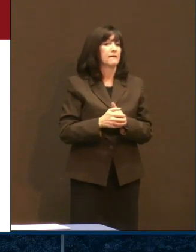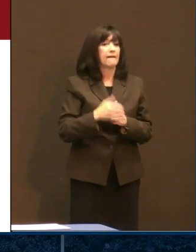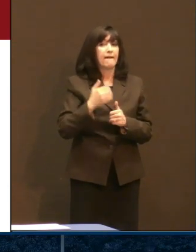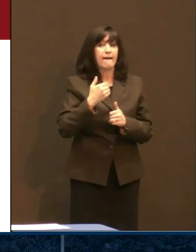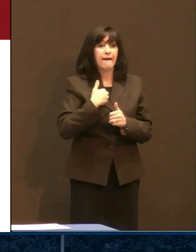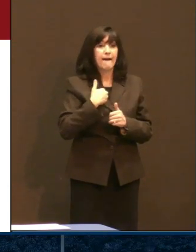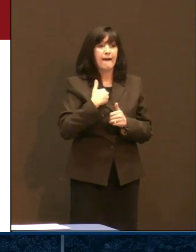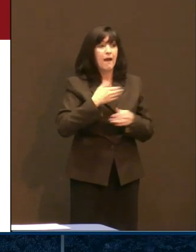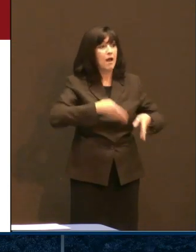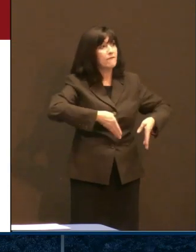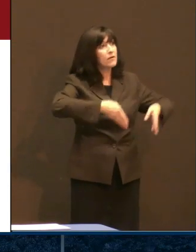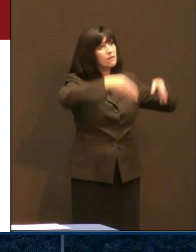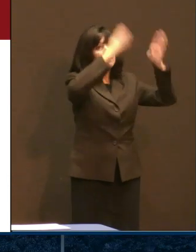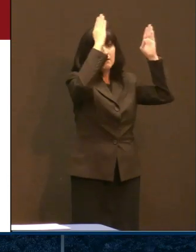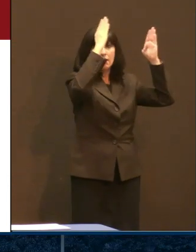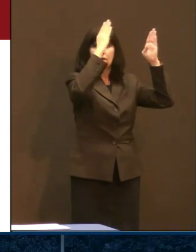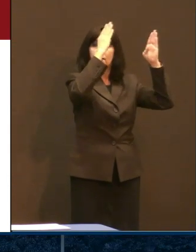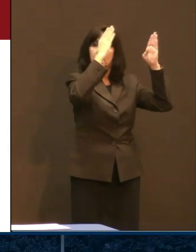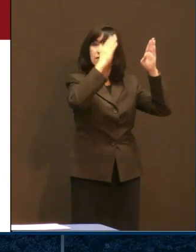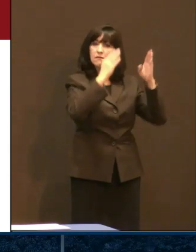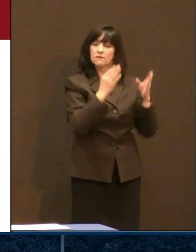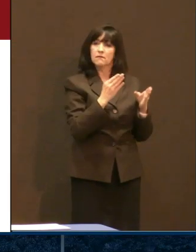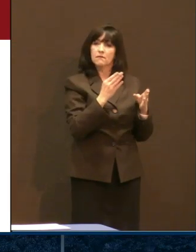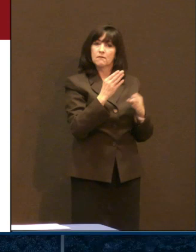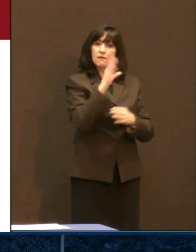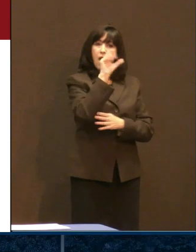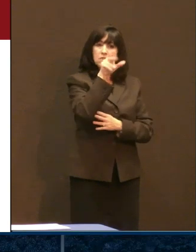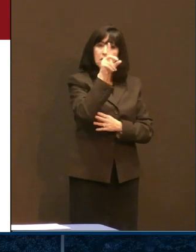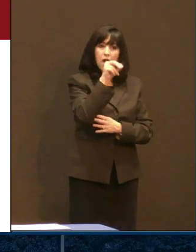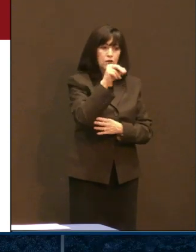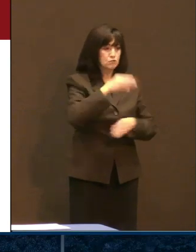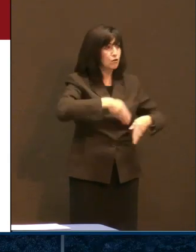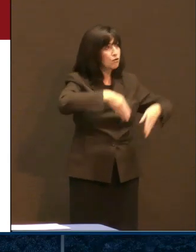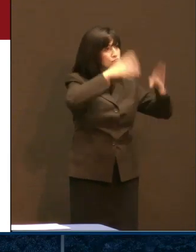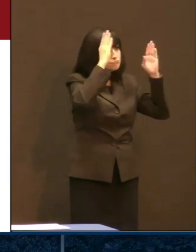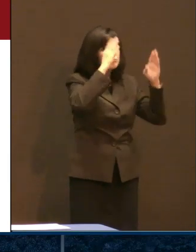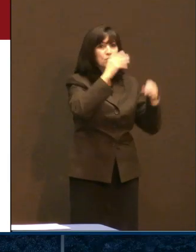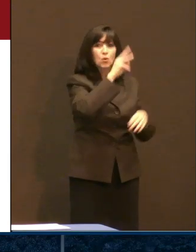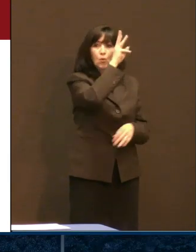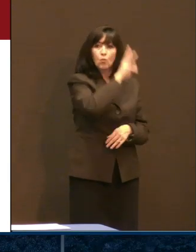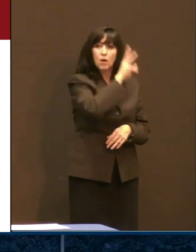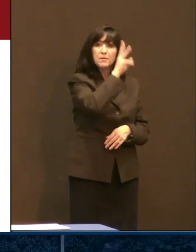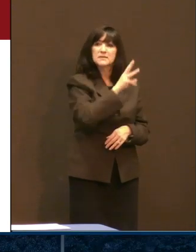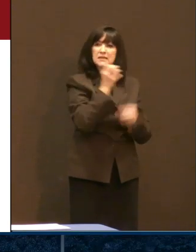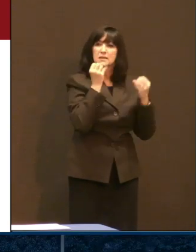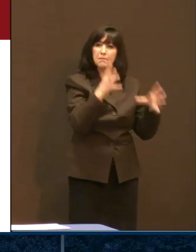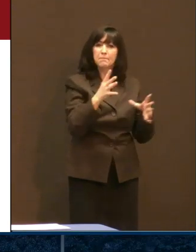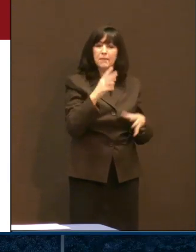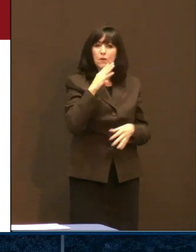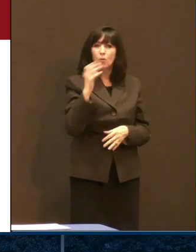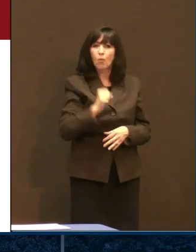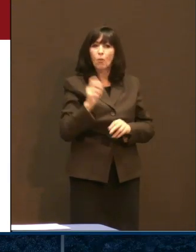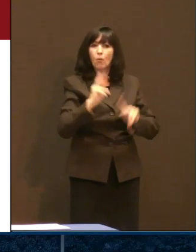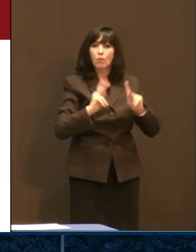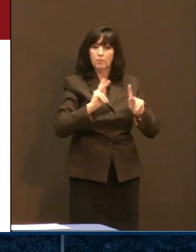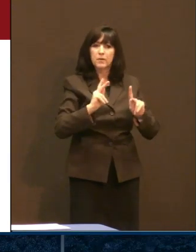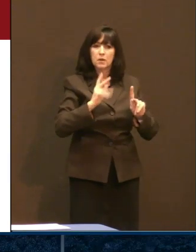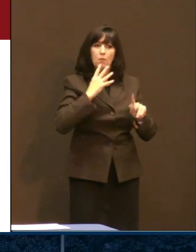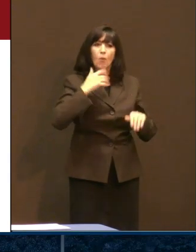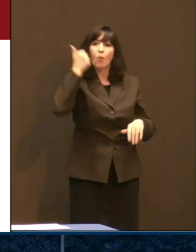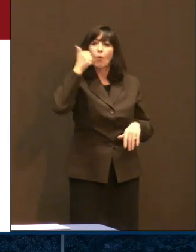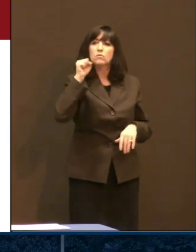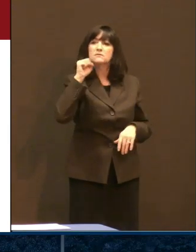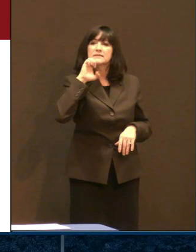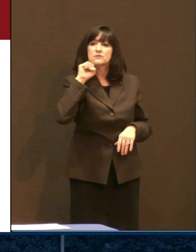in Wilmington that have a large percentage of elderly people that we need to be concerned about as well. Over the last week, the Delaware National Guard,